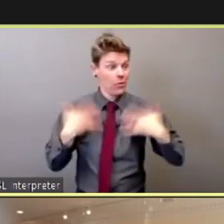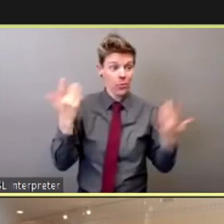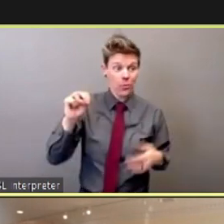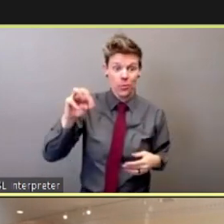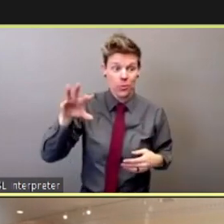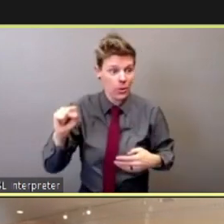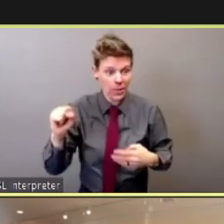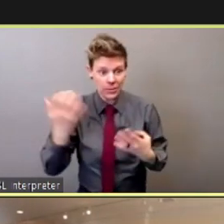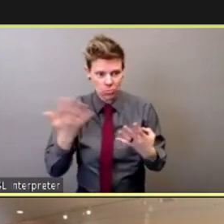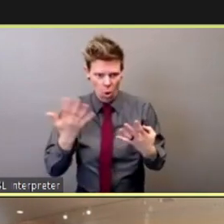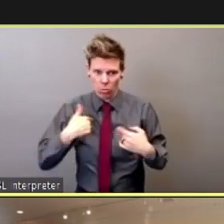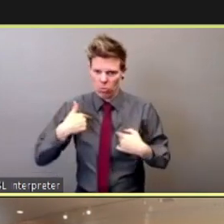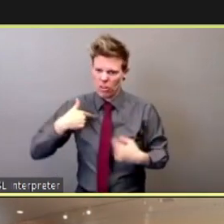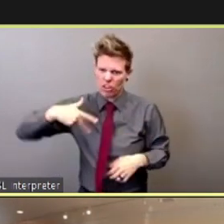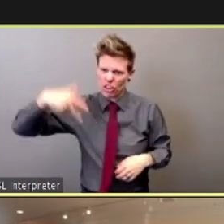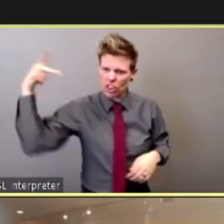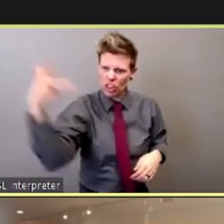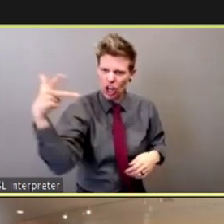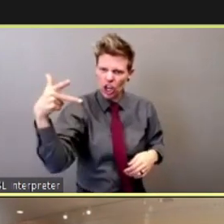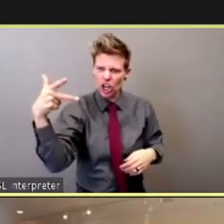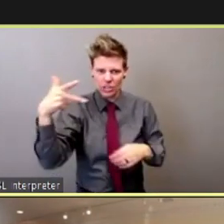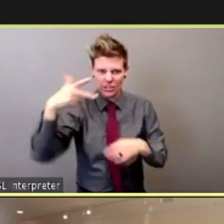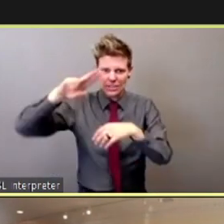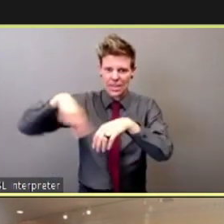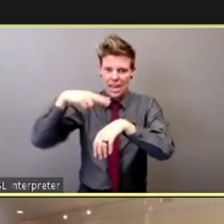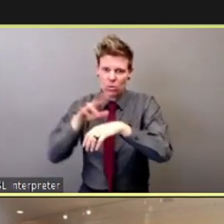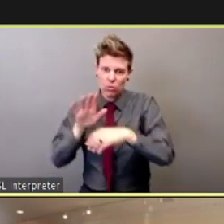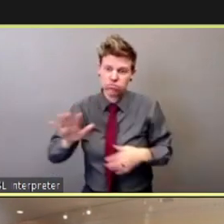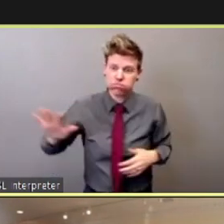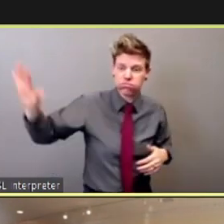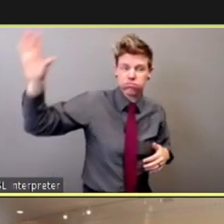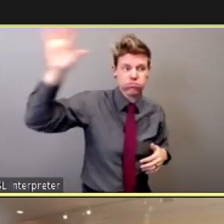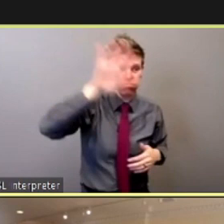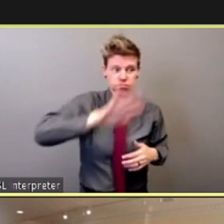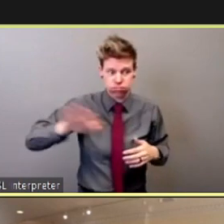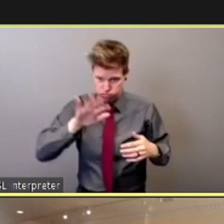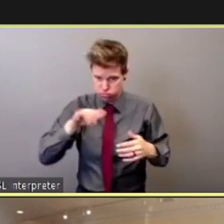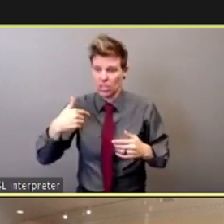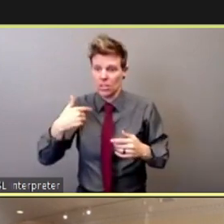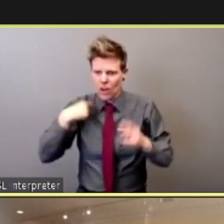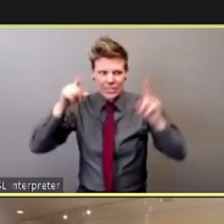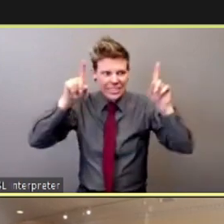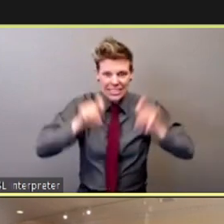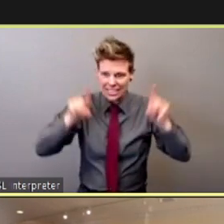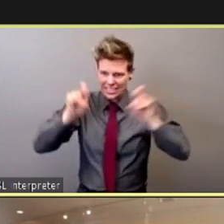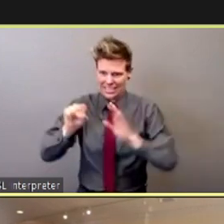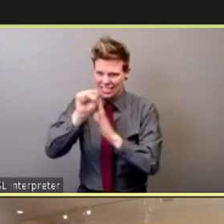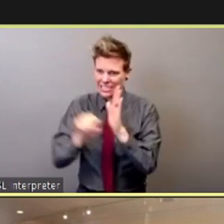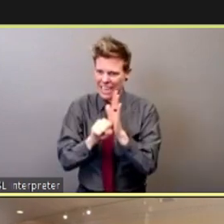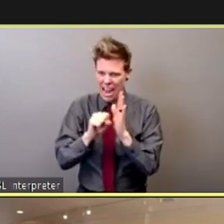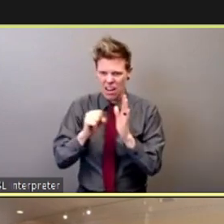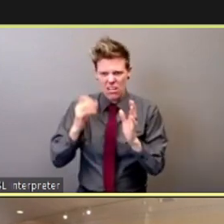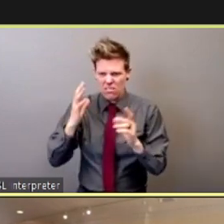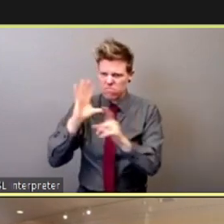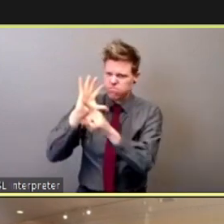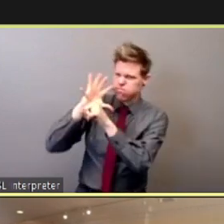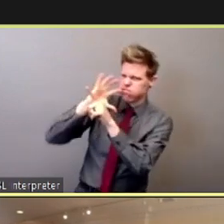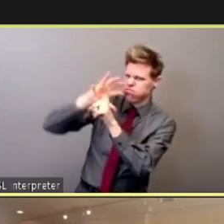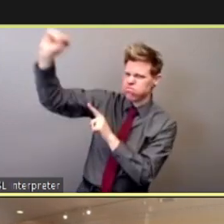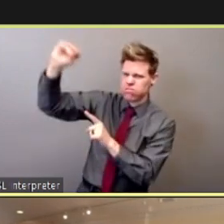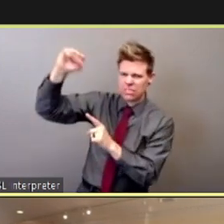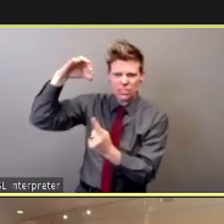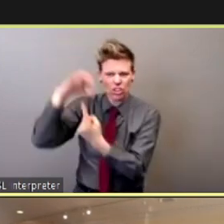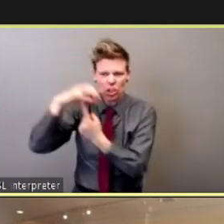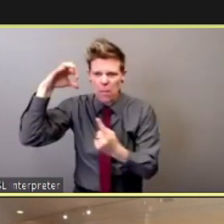for testing per capita. And actually, we have had the